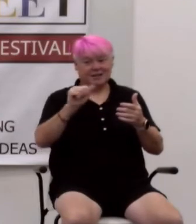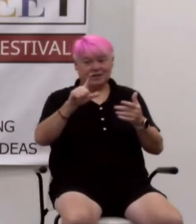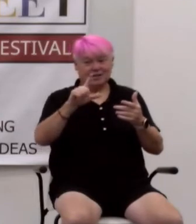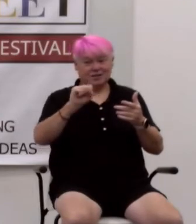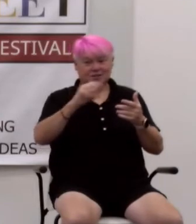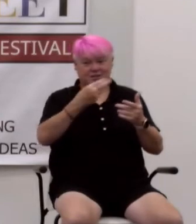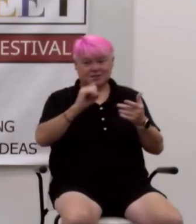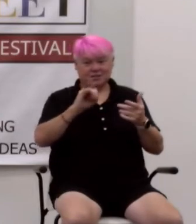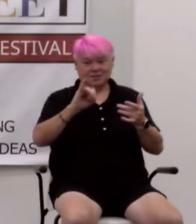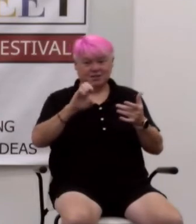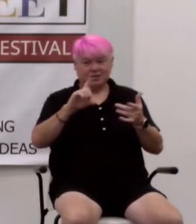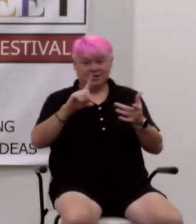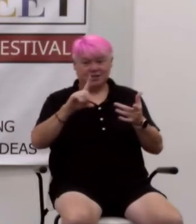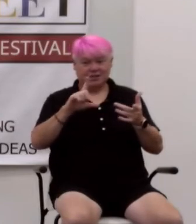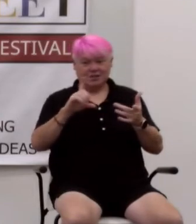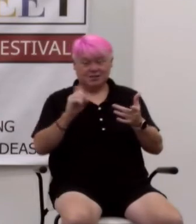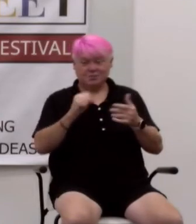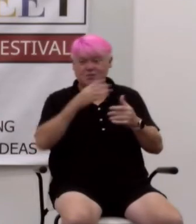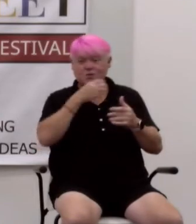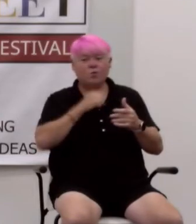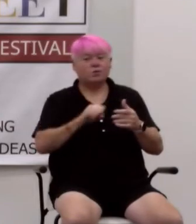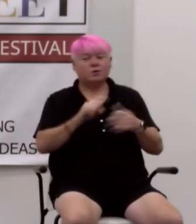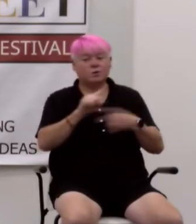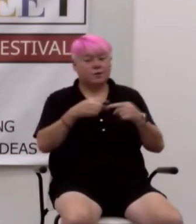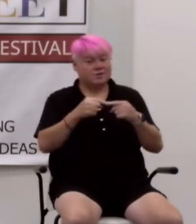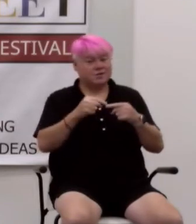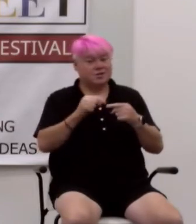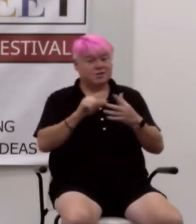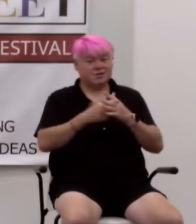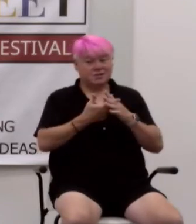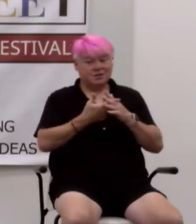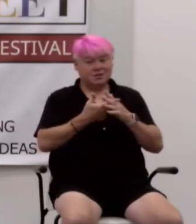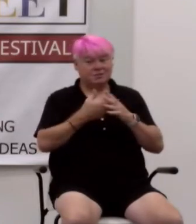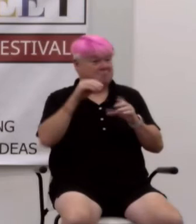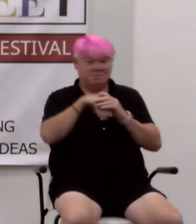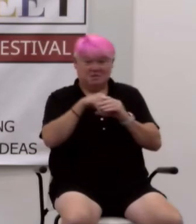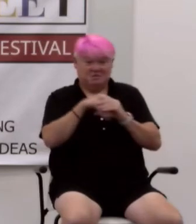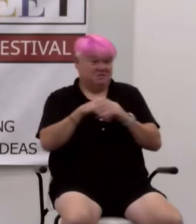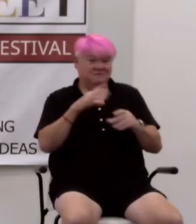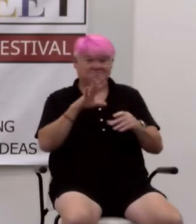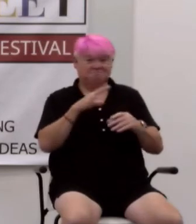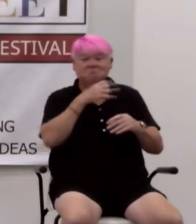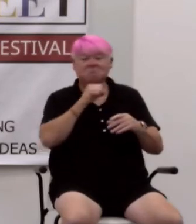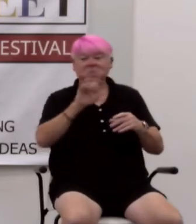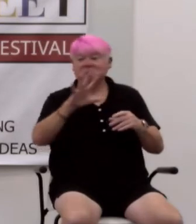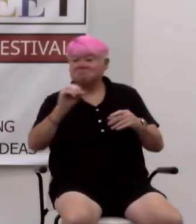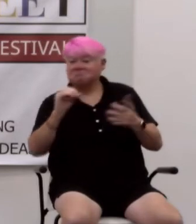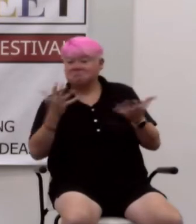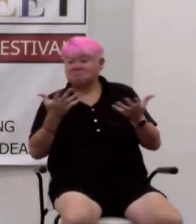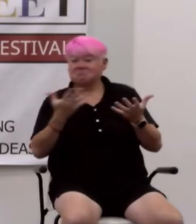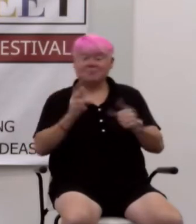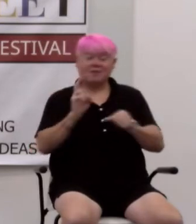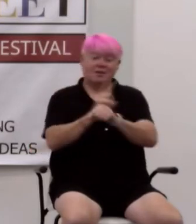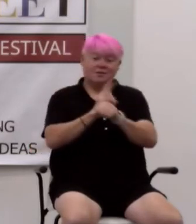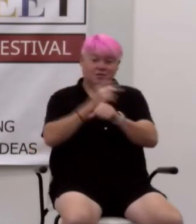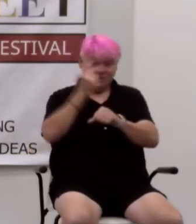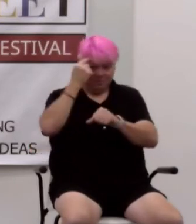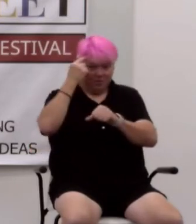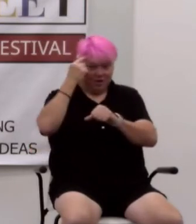remember how old she was when she started, but maybe in her 50s. It's one of those things that uses your brain, not your